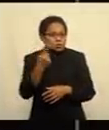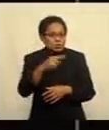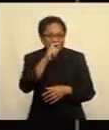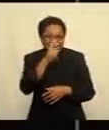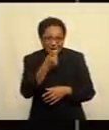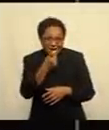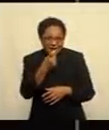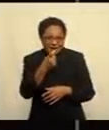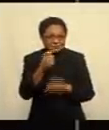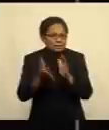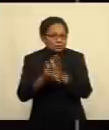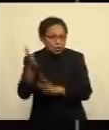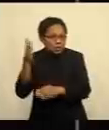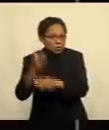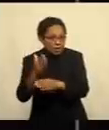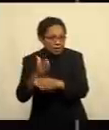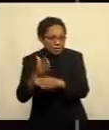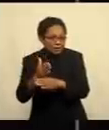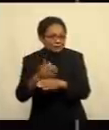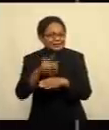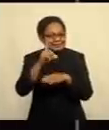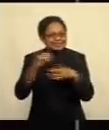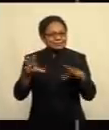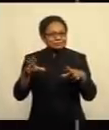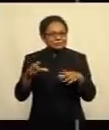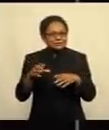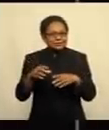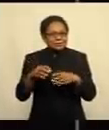can receive a one-off relief payment